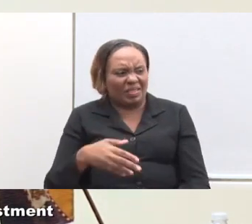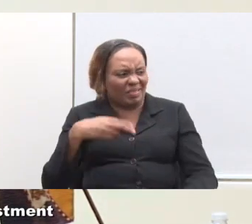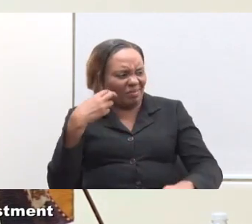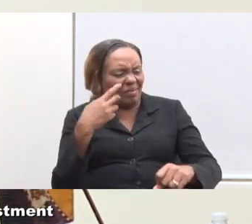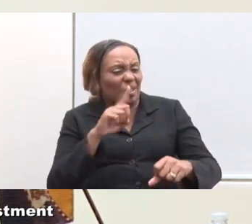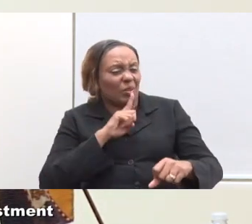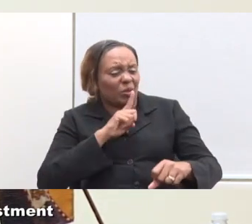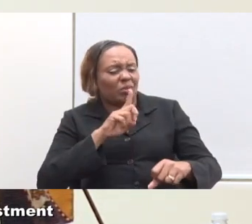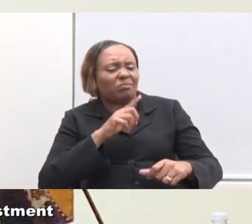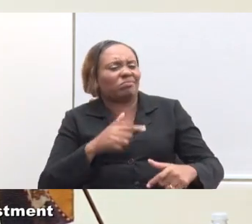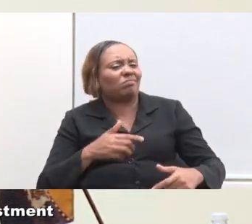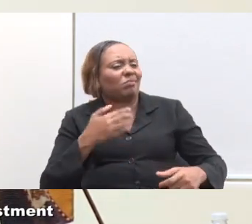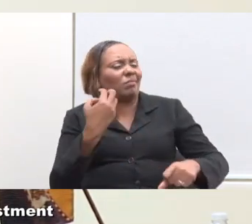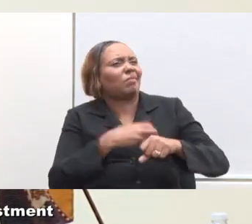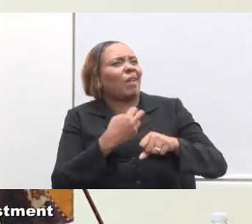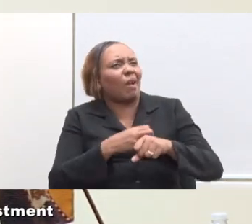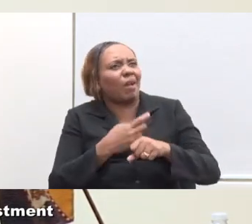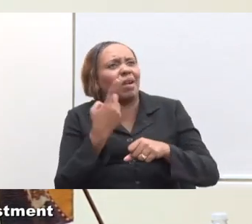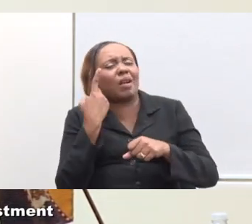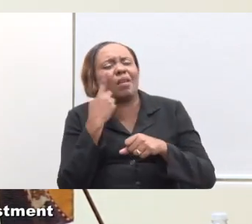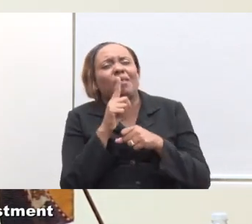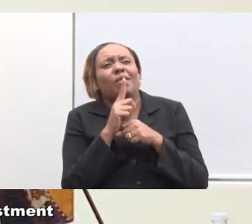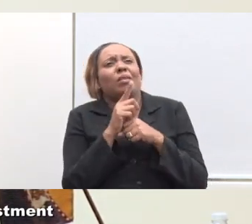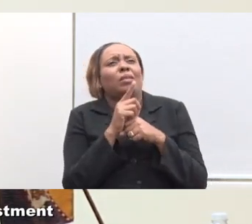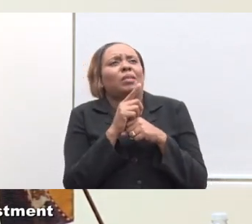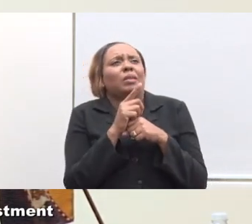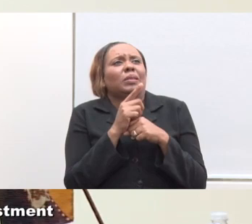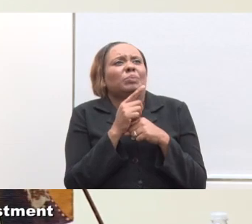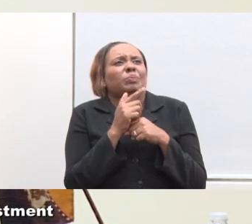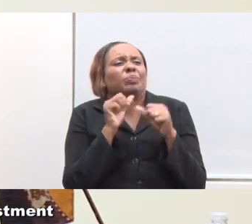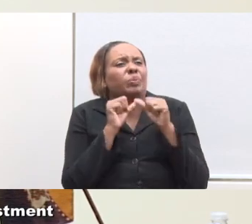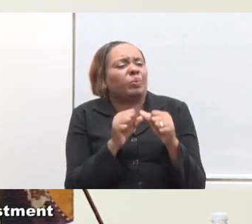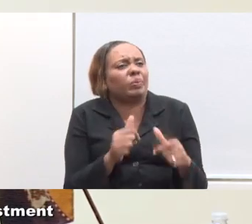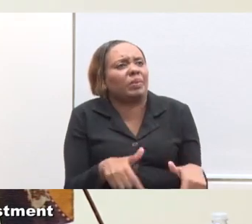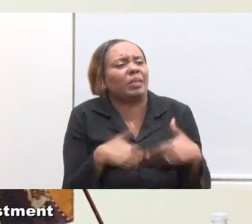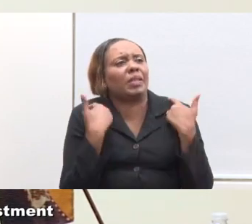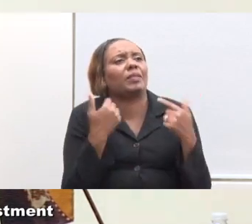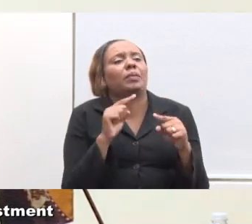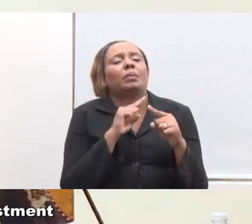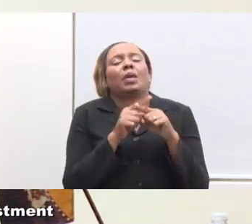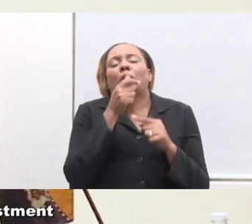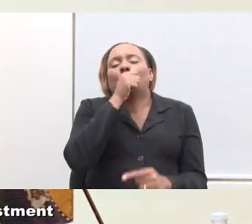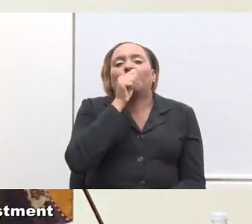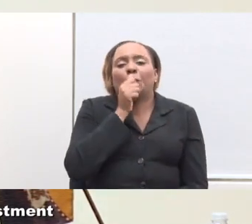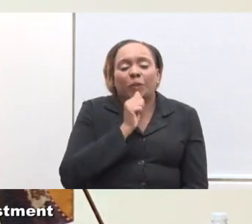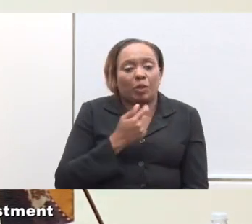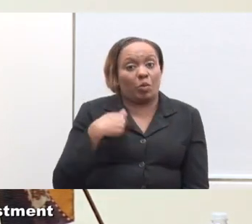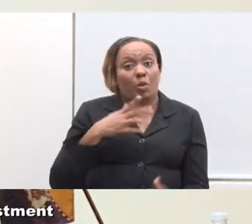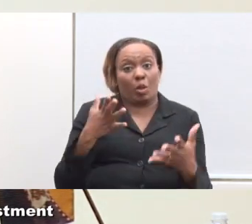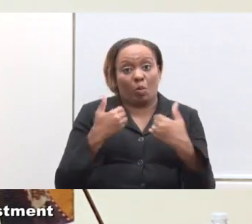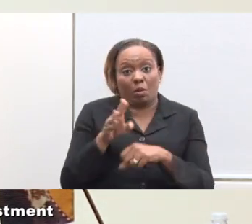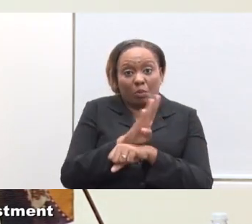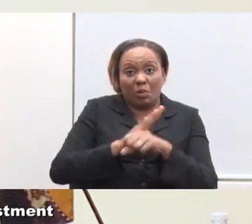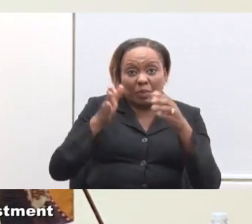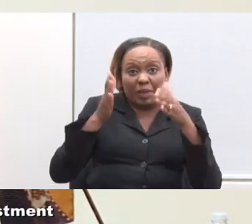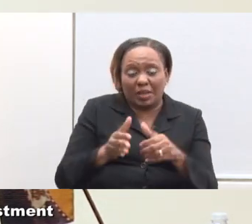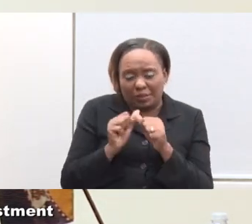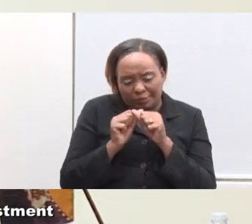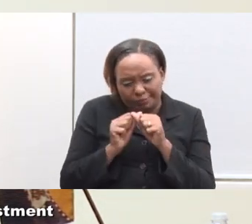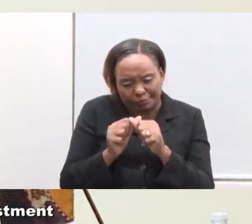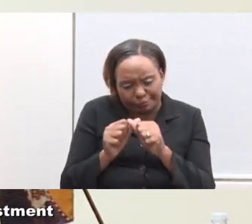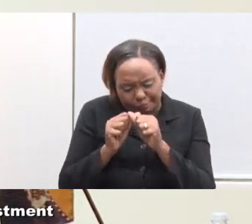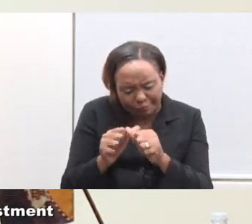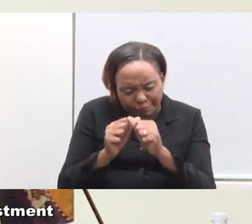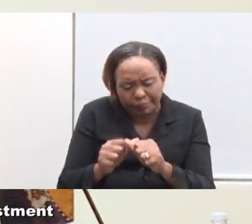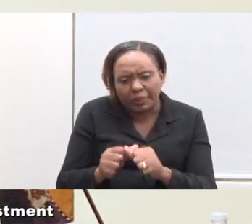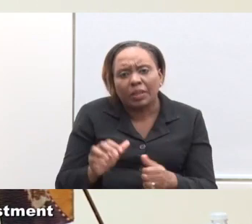estimates are, we must do to be able to advance our people to be ahead of the curve. That's why the Minister of